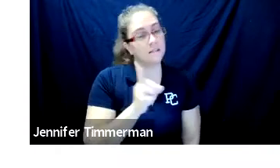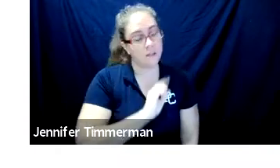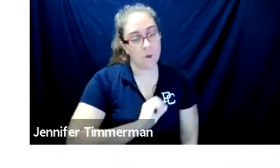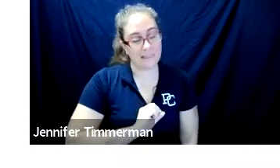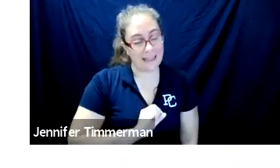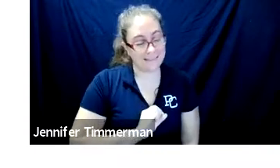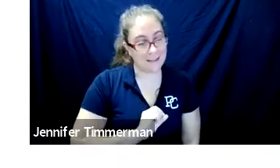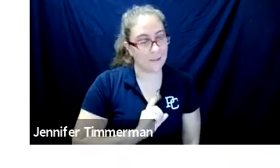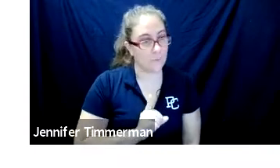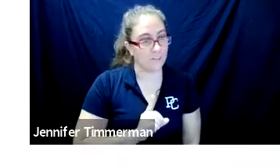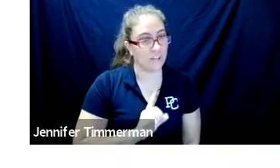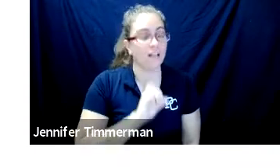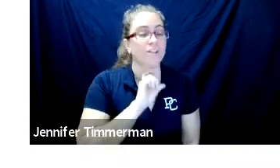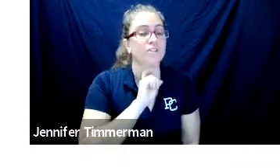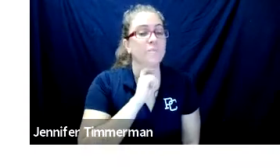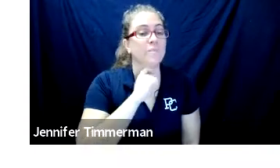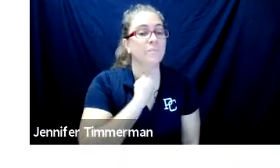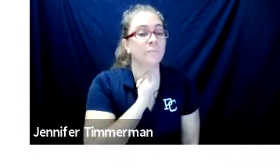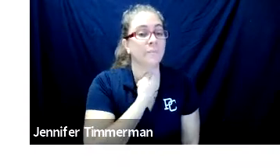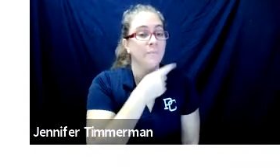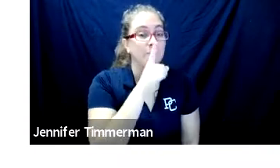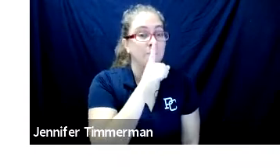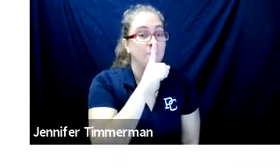Perfect. Last time, but with a challenge.